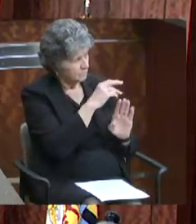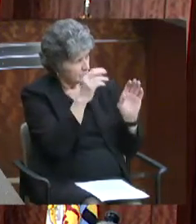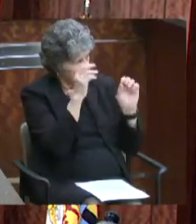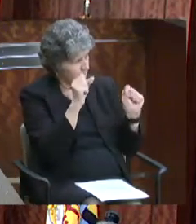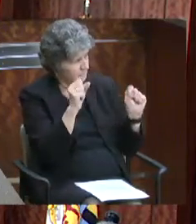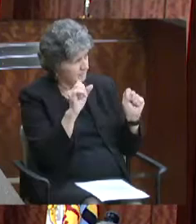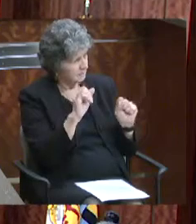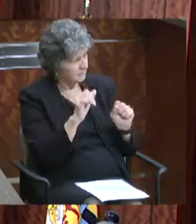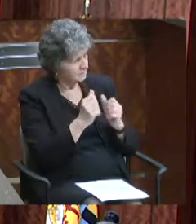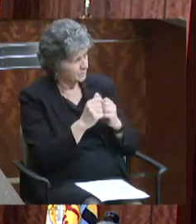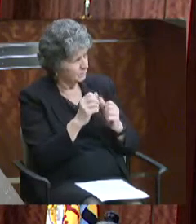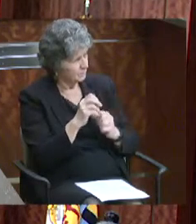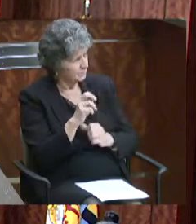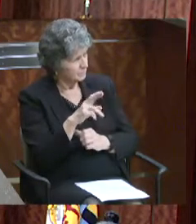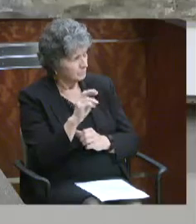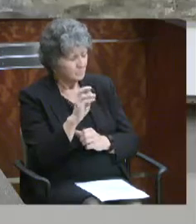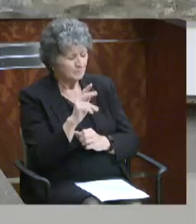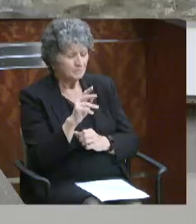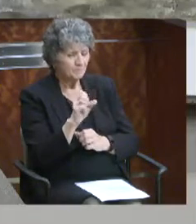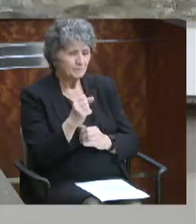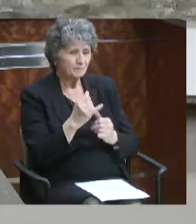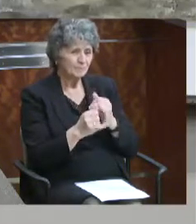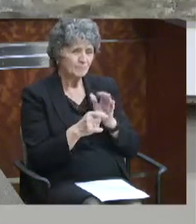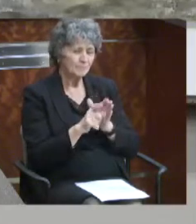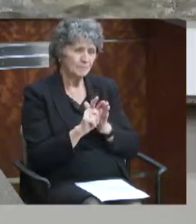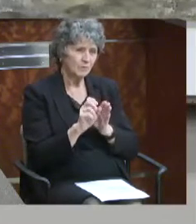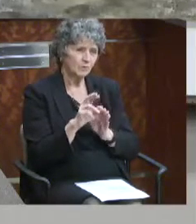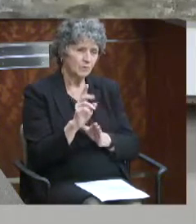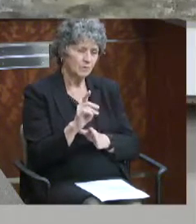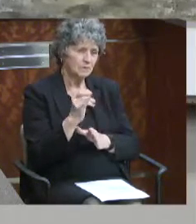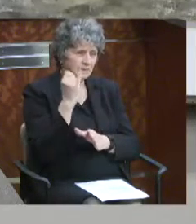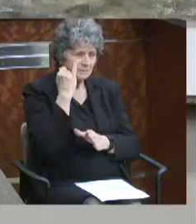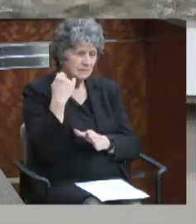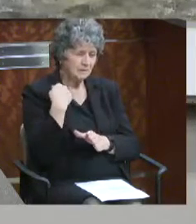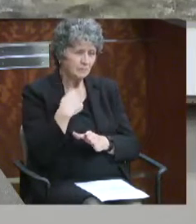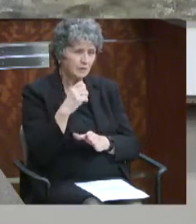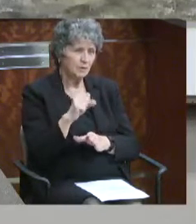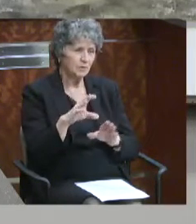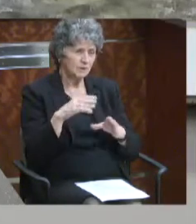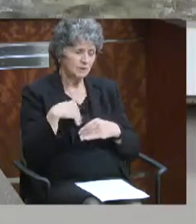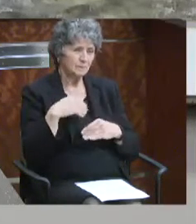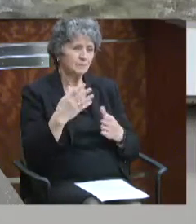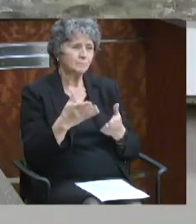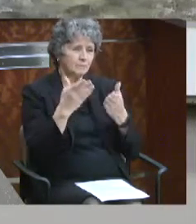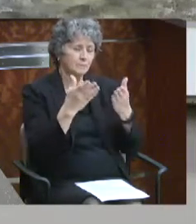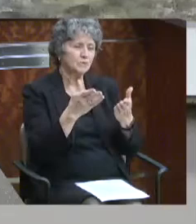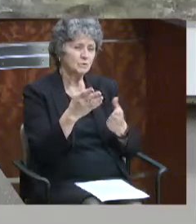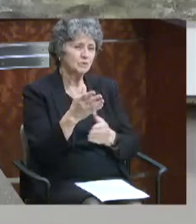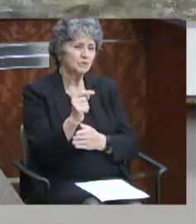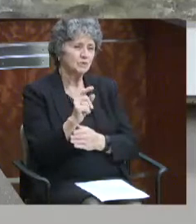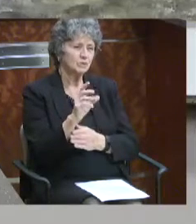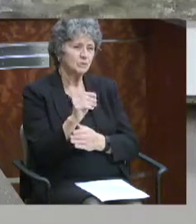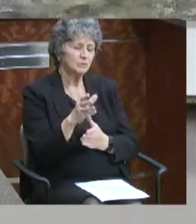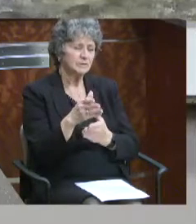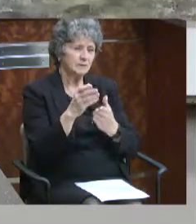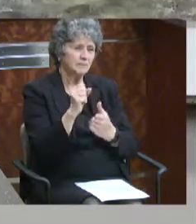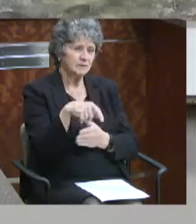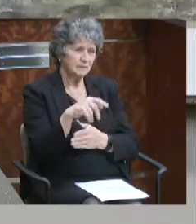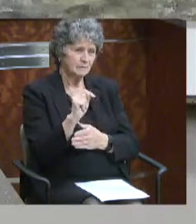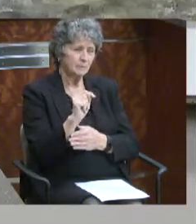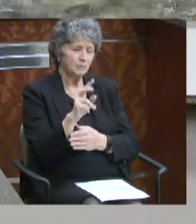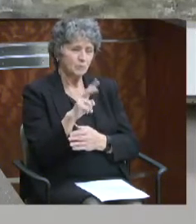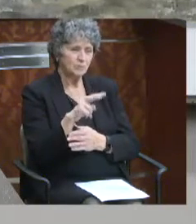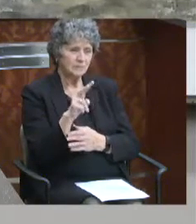last ordinance, if we could take a motion to accept the September